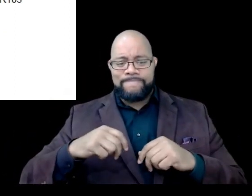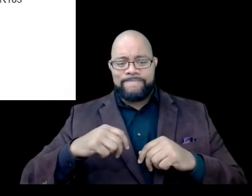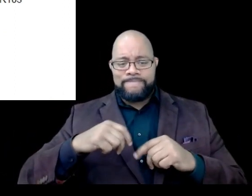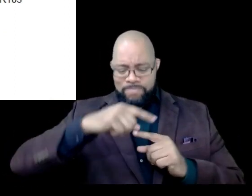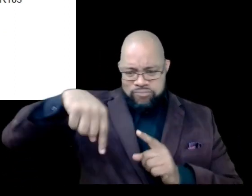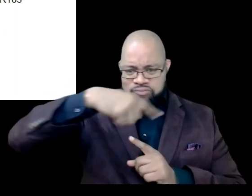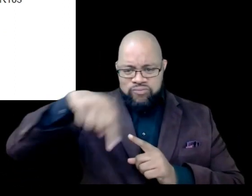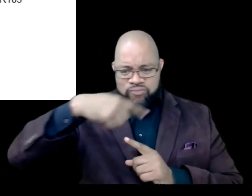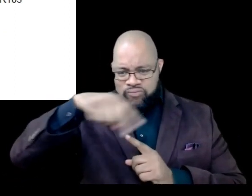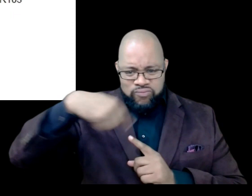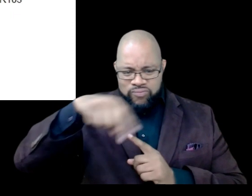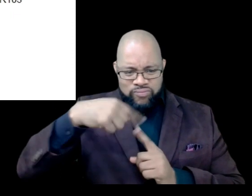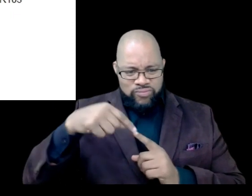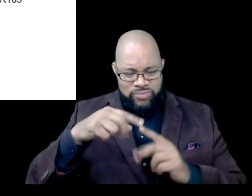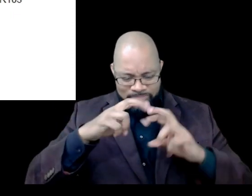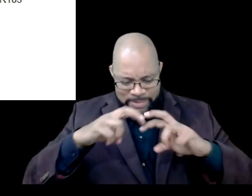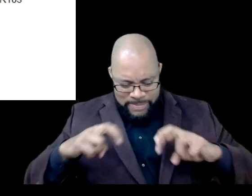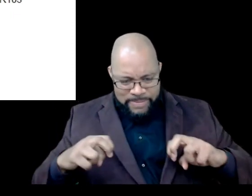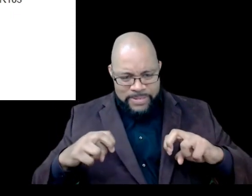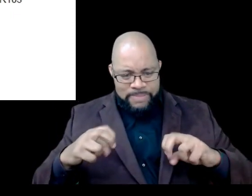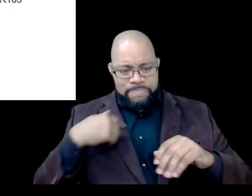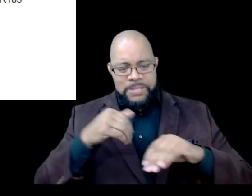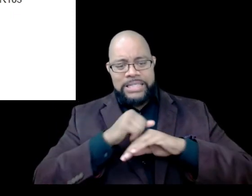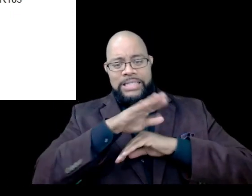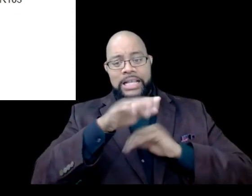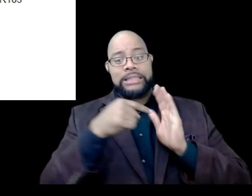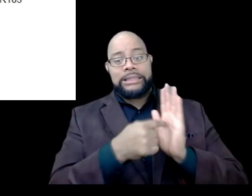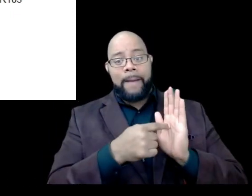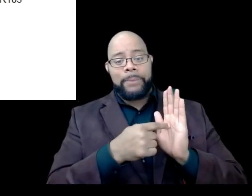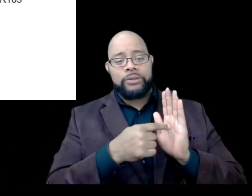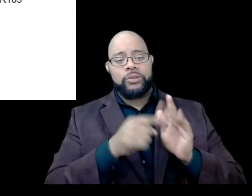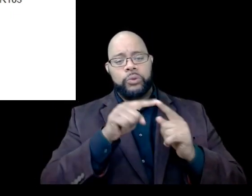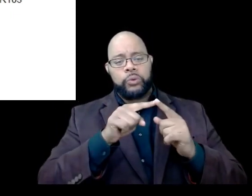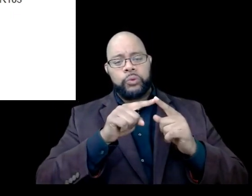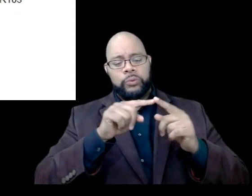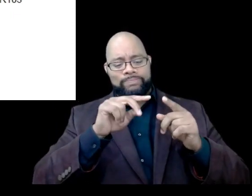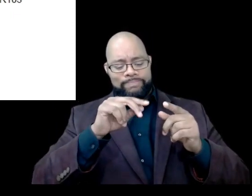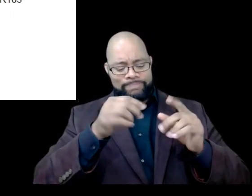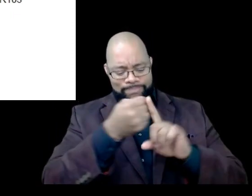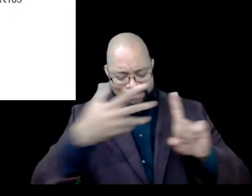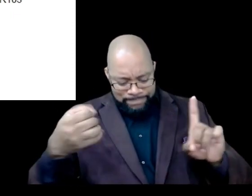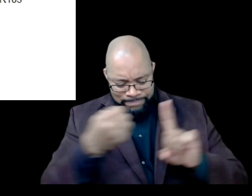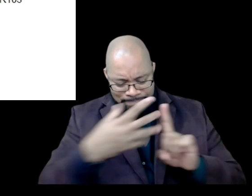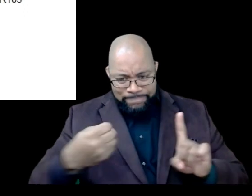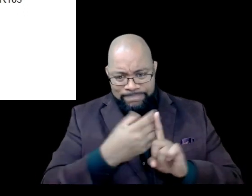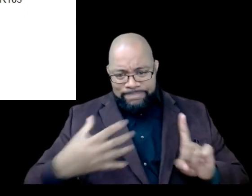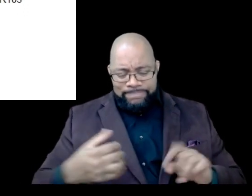used the thermal cycler to do the polymerase chain reaction, and I sent these samples off to be